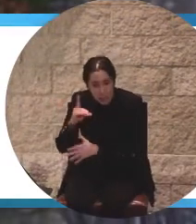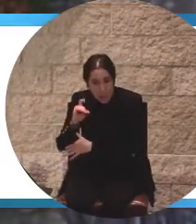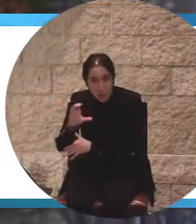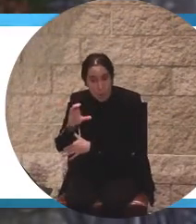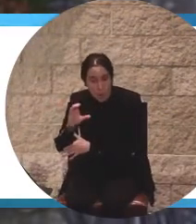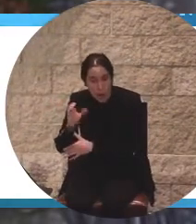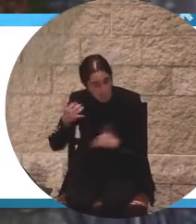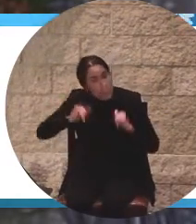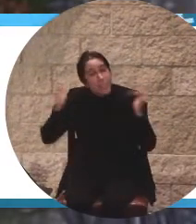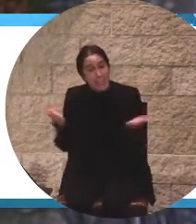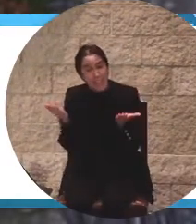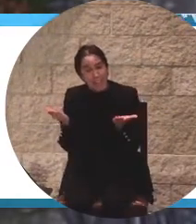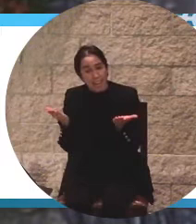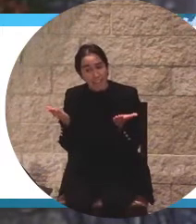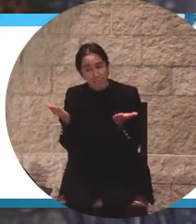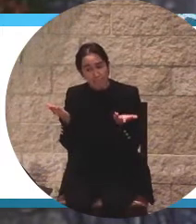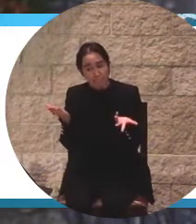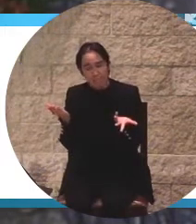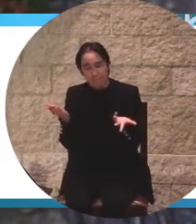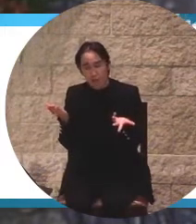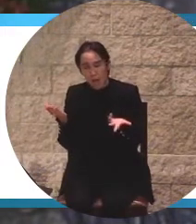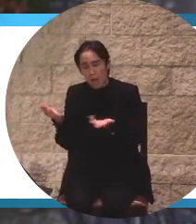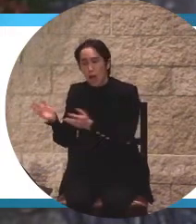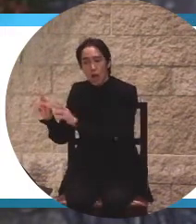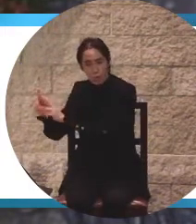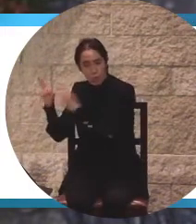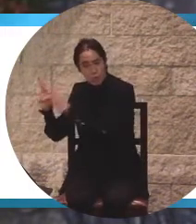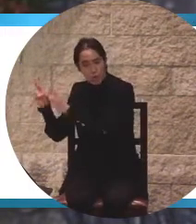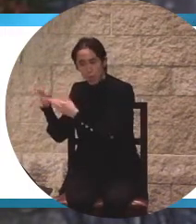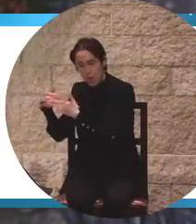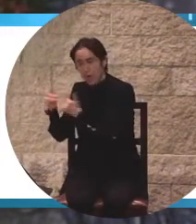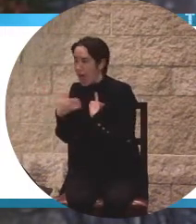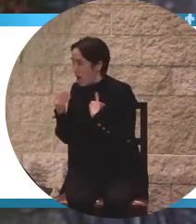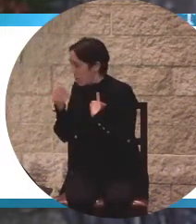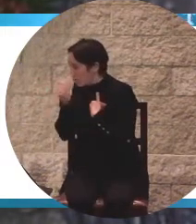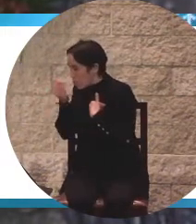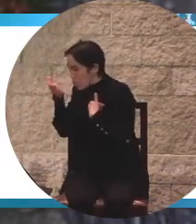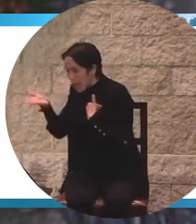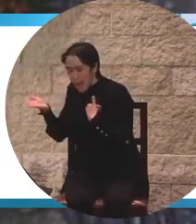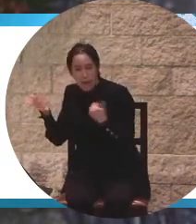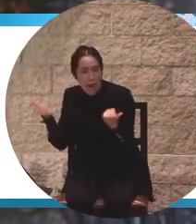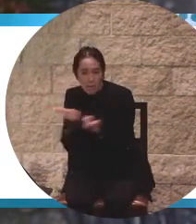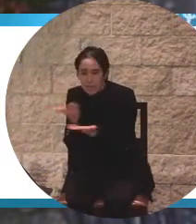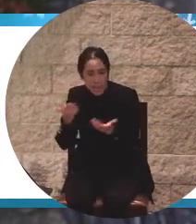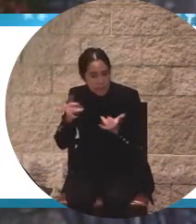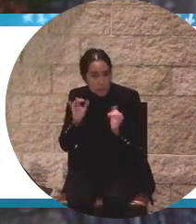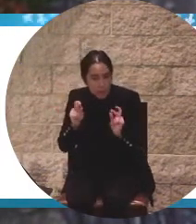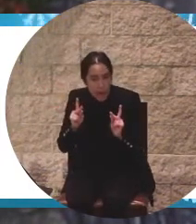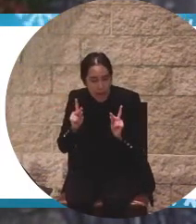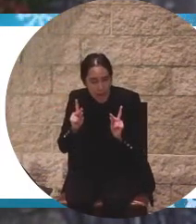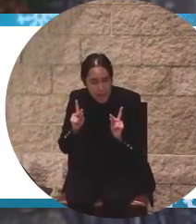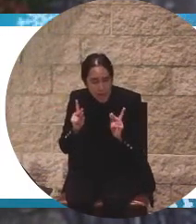Yeah. Got some food in the fridge. Everything's okay. Somehow we made it to this point.